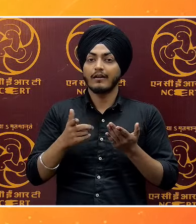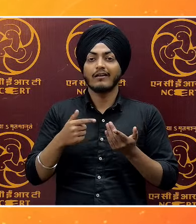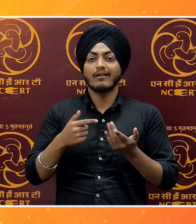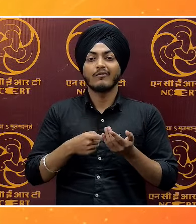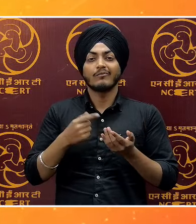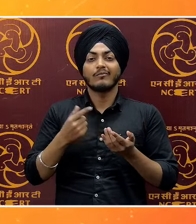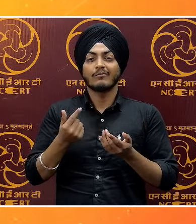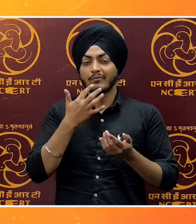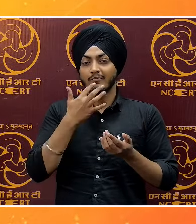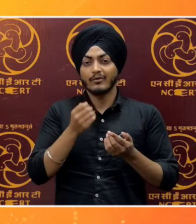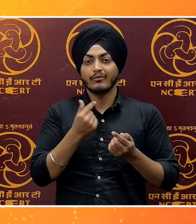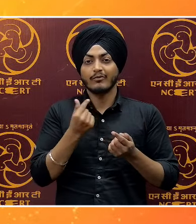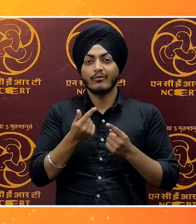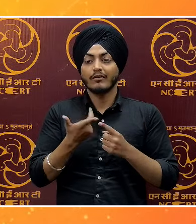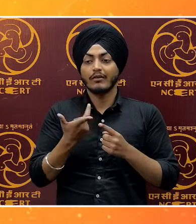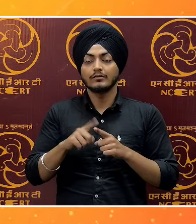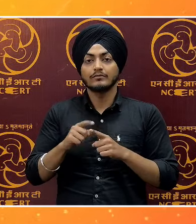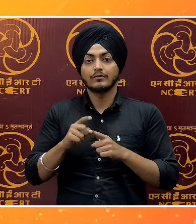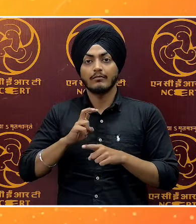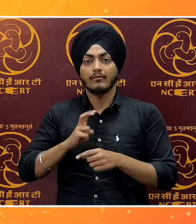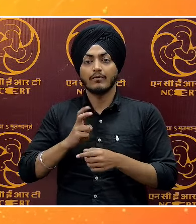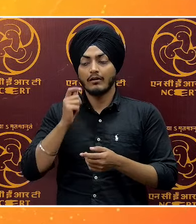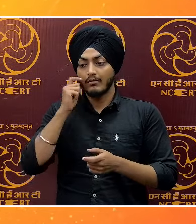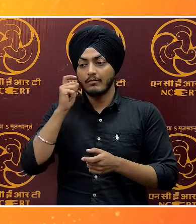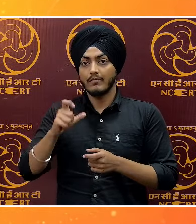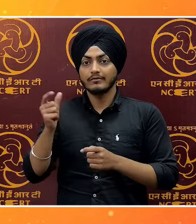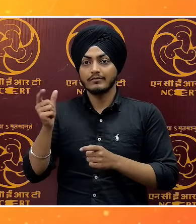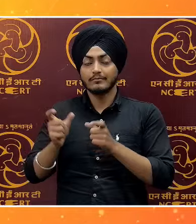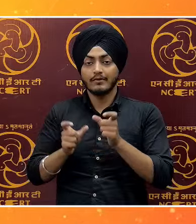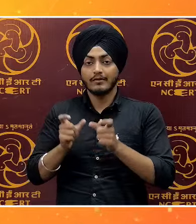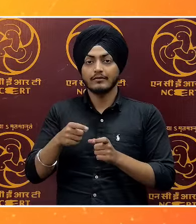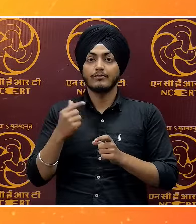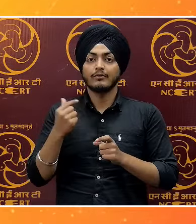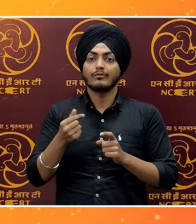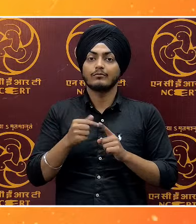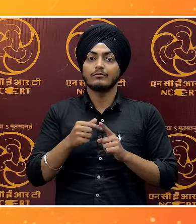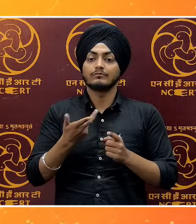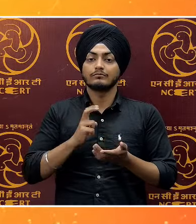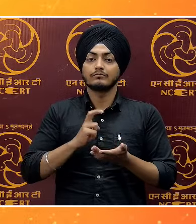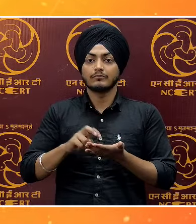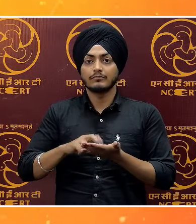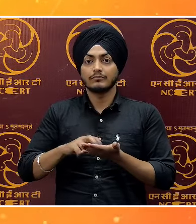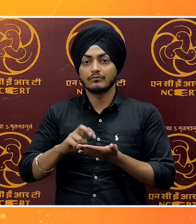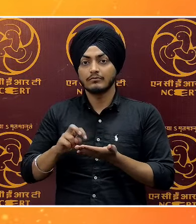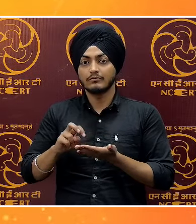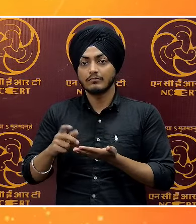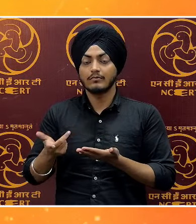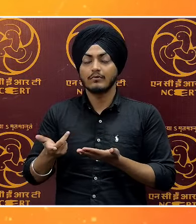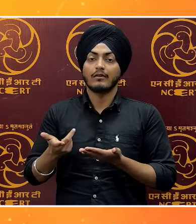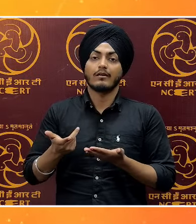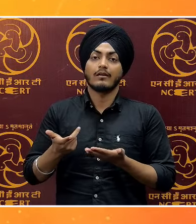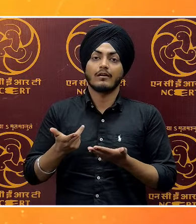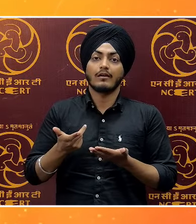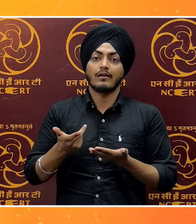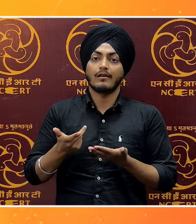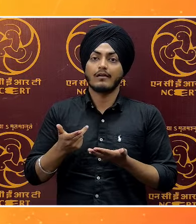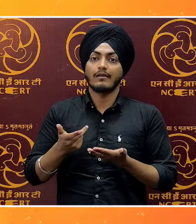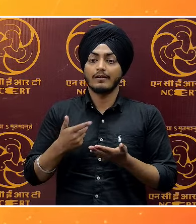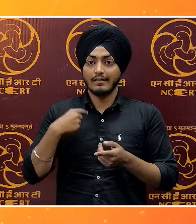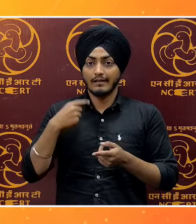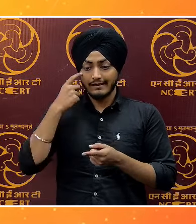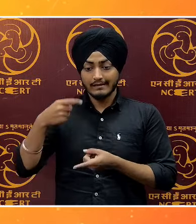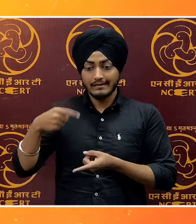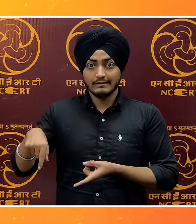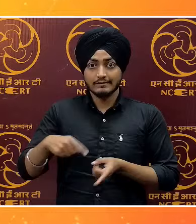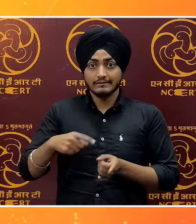and vehicles are being run on it. Yes. Okay, so people use it for small things like streets are the smaller